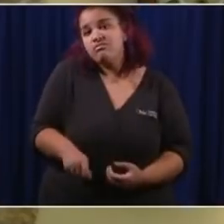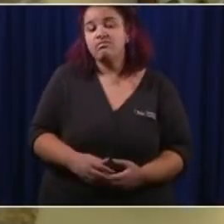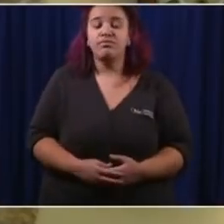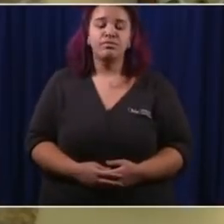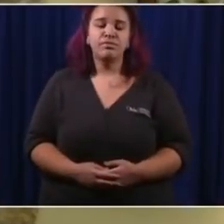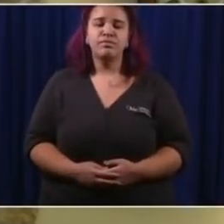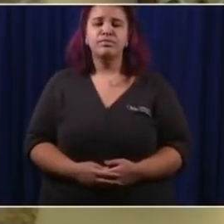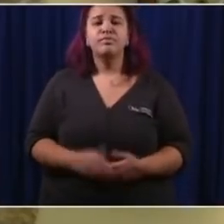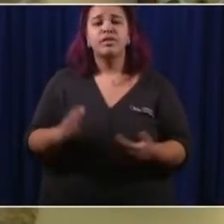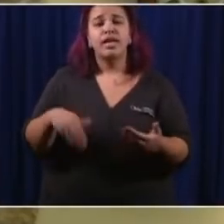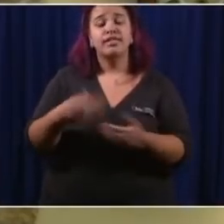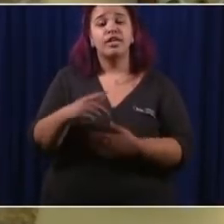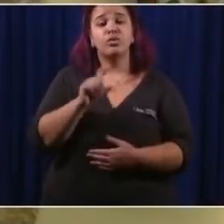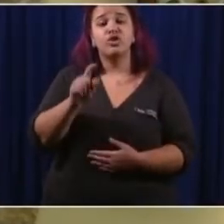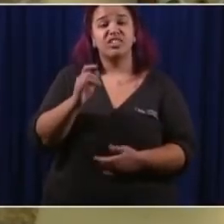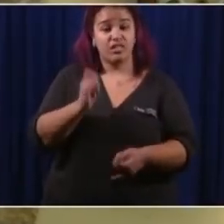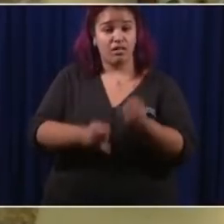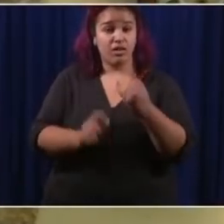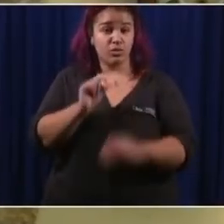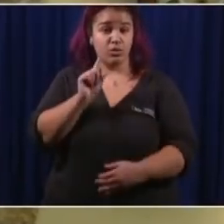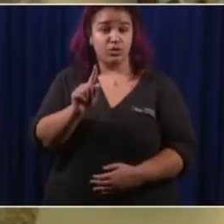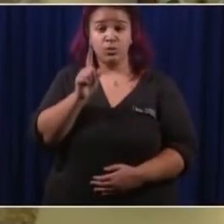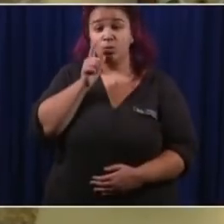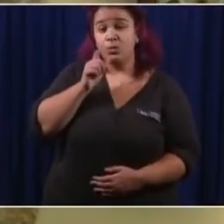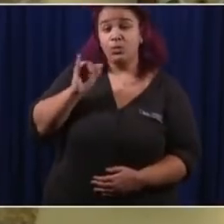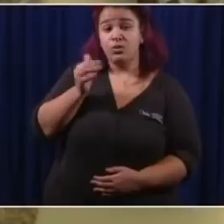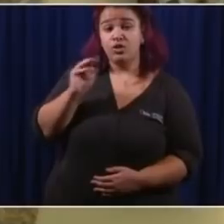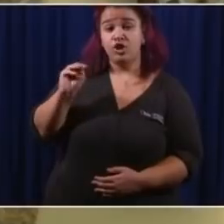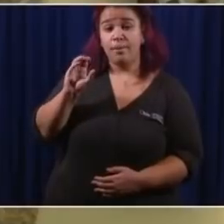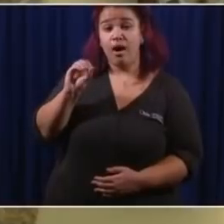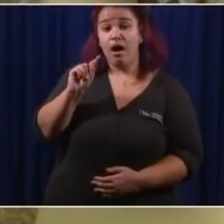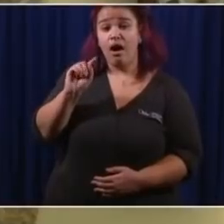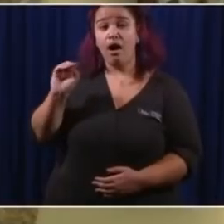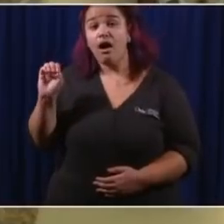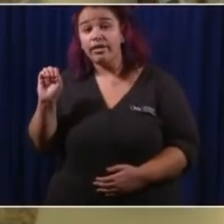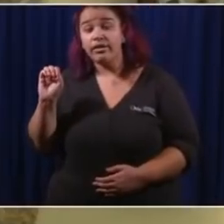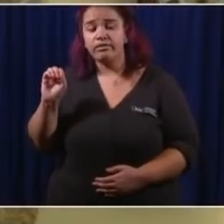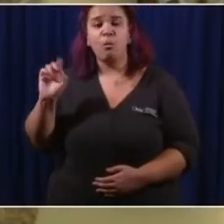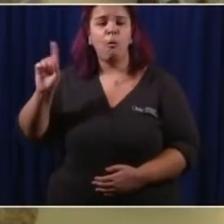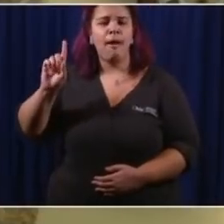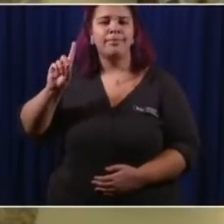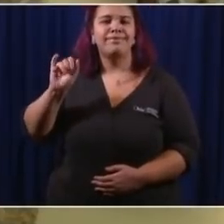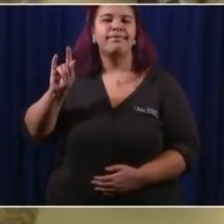Governor, next question is the last question, and it belongs to Jim Oddie at WHIO in Dayton.